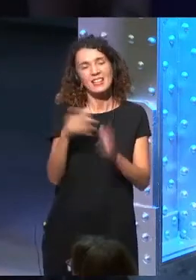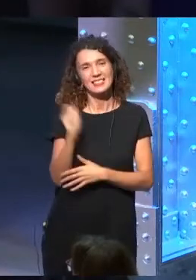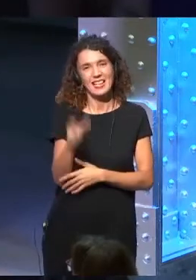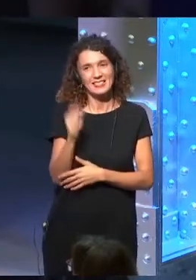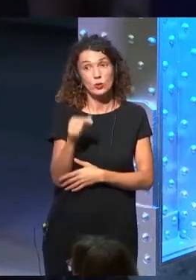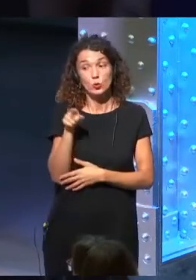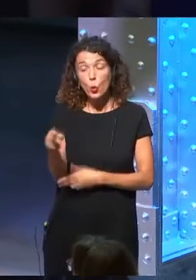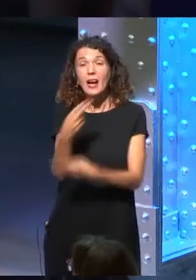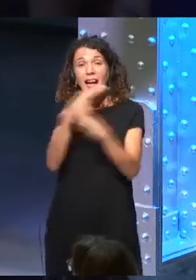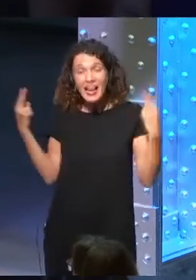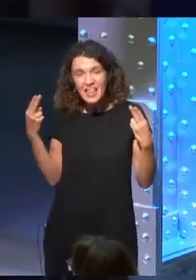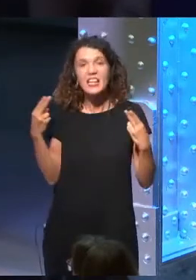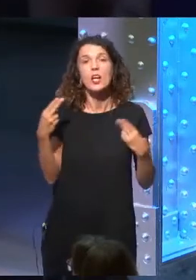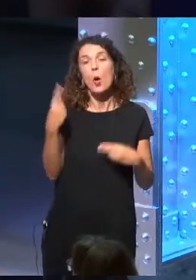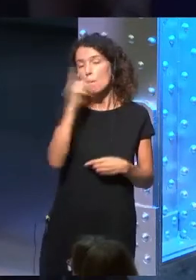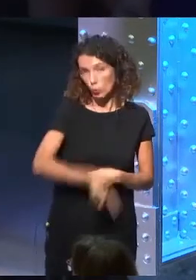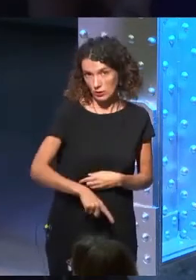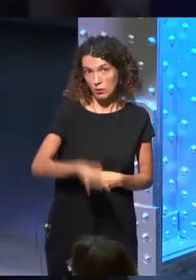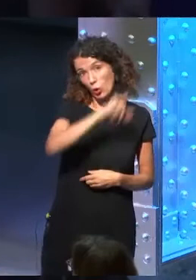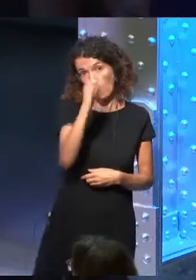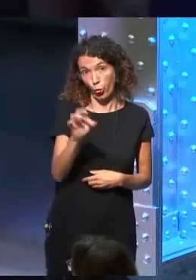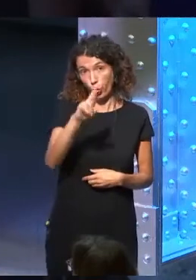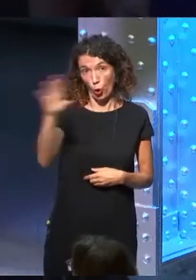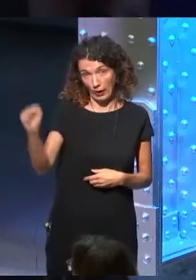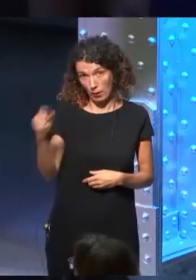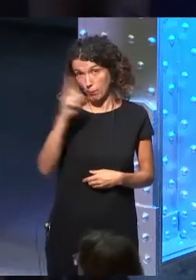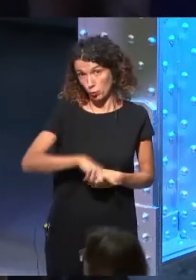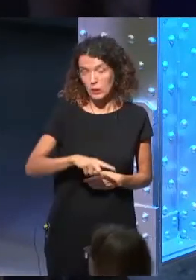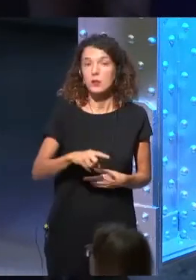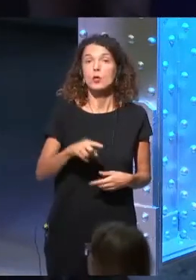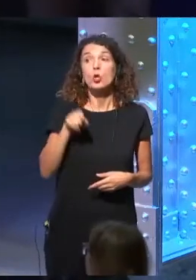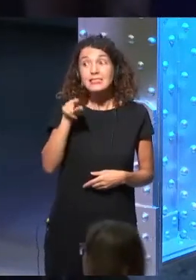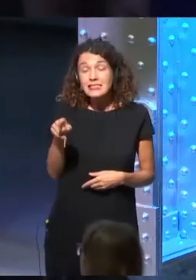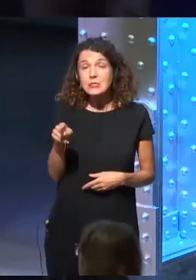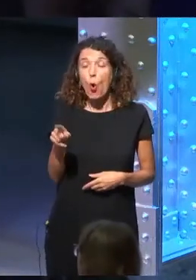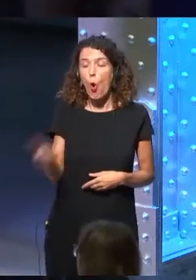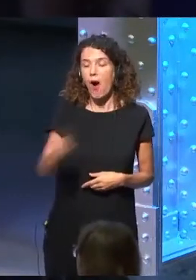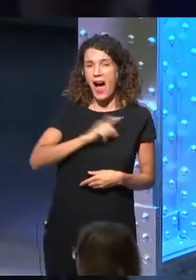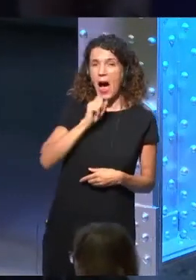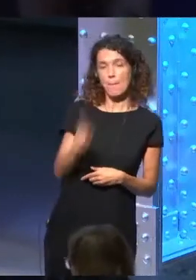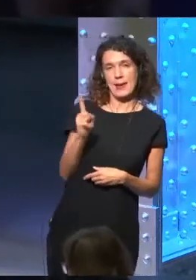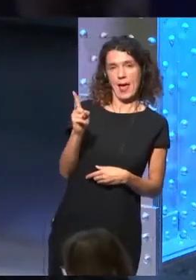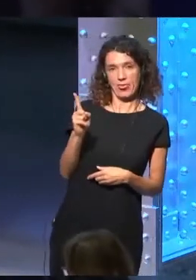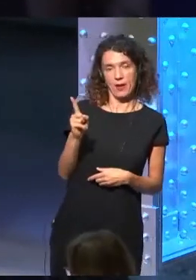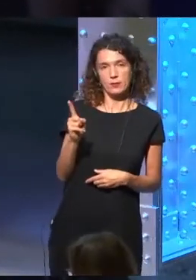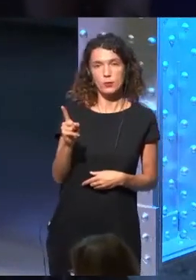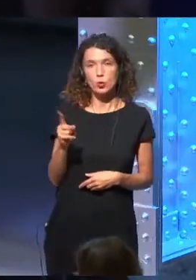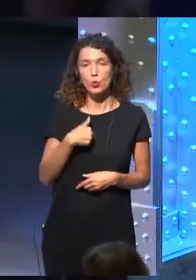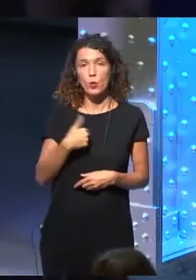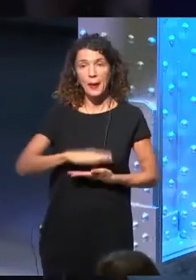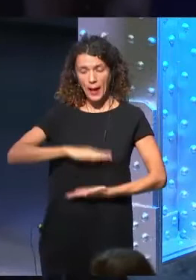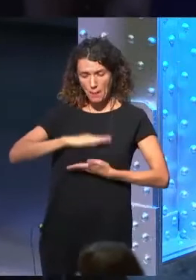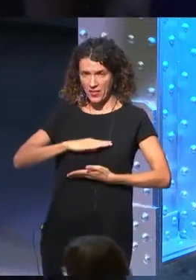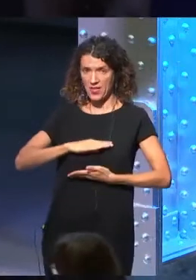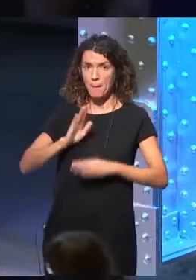bitch." Right? Or it threatens to remove your capacity to speak. I got a